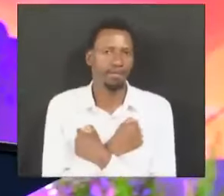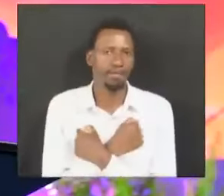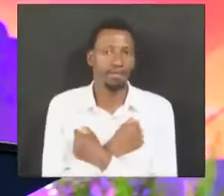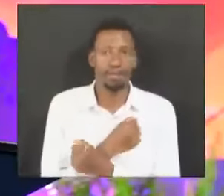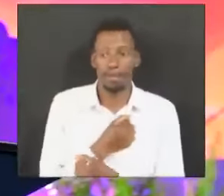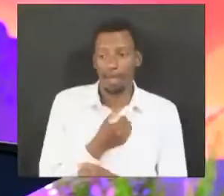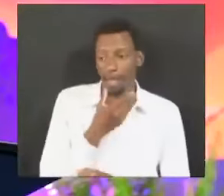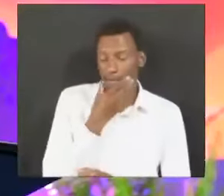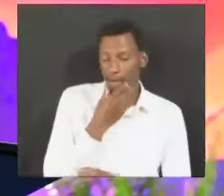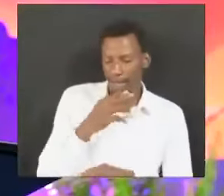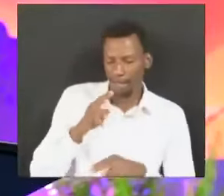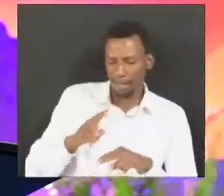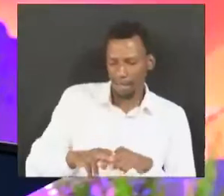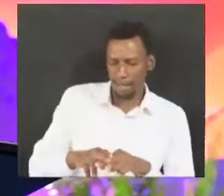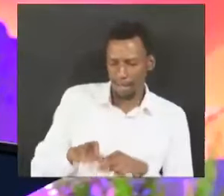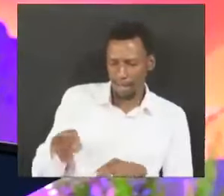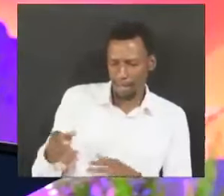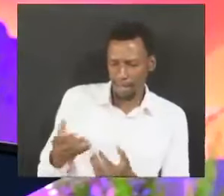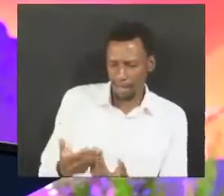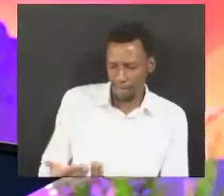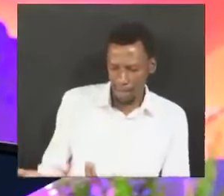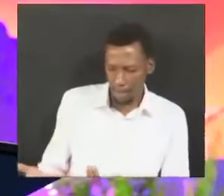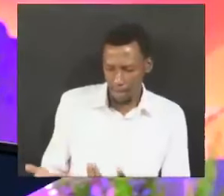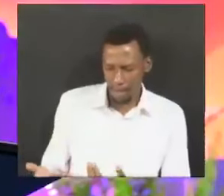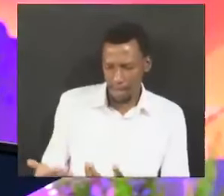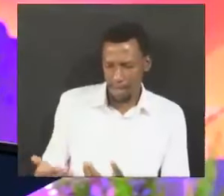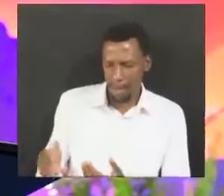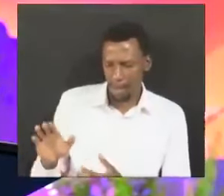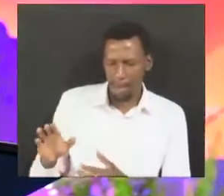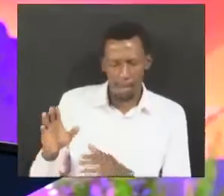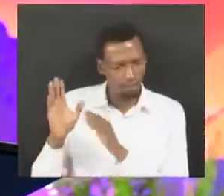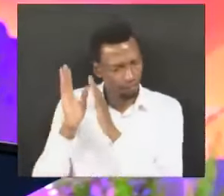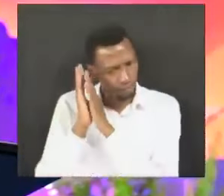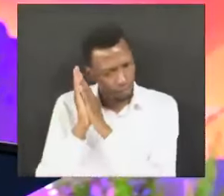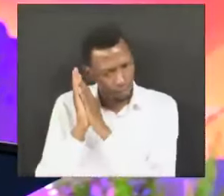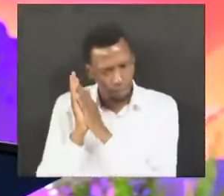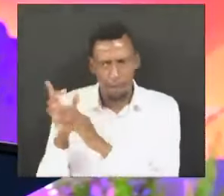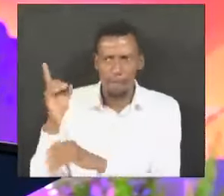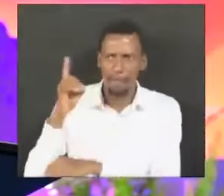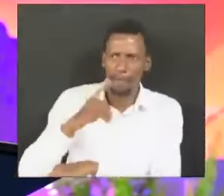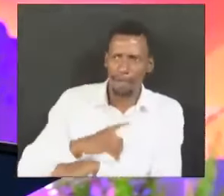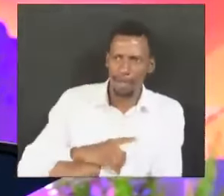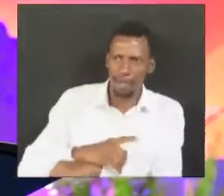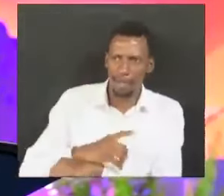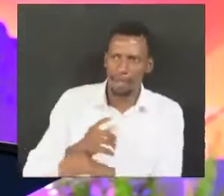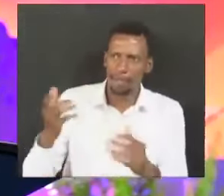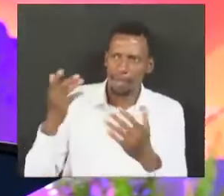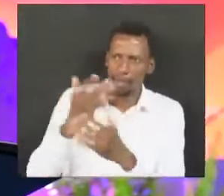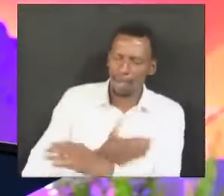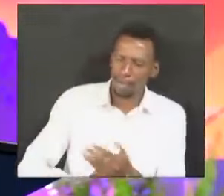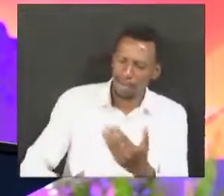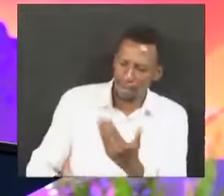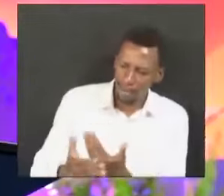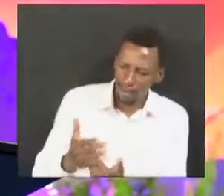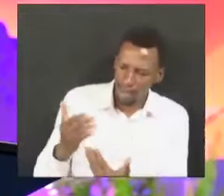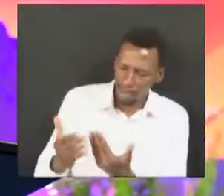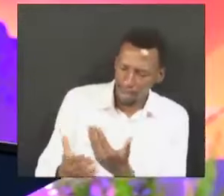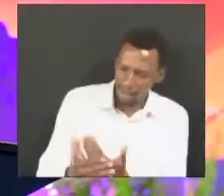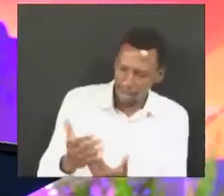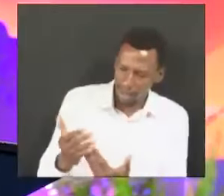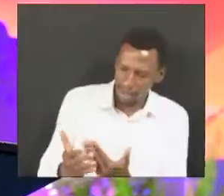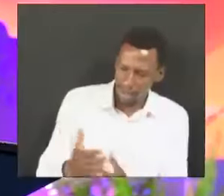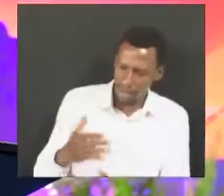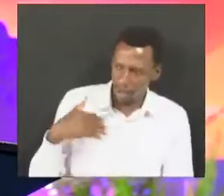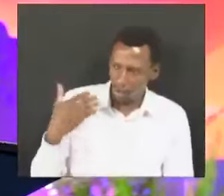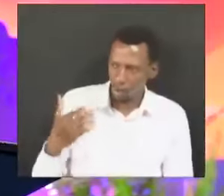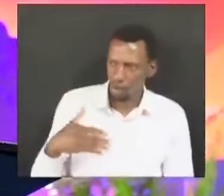child's bed day and night, looking after him with the greatest tenderness, watching his every